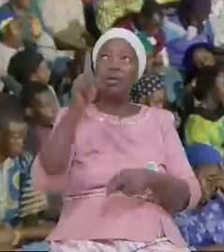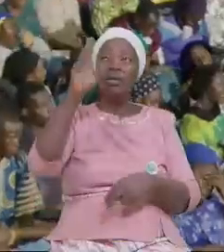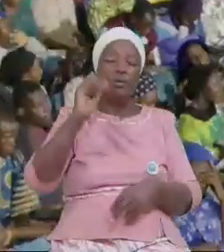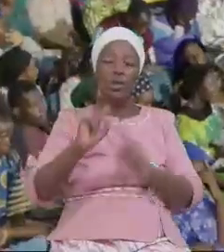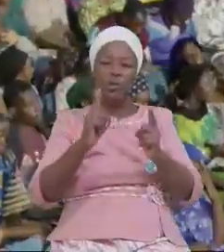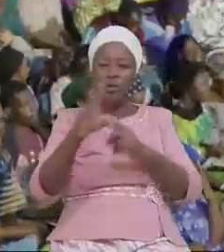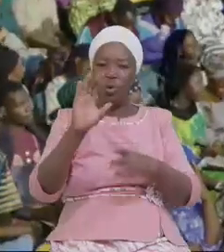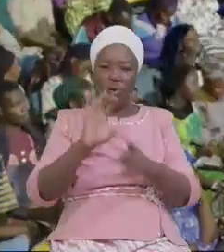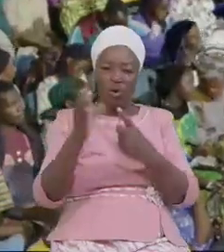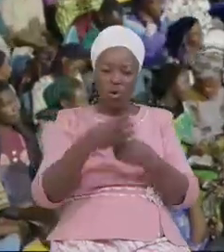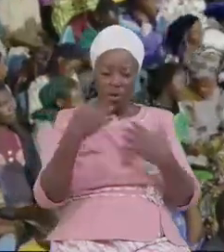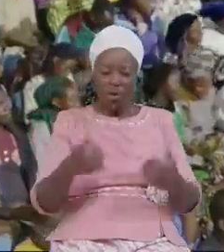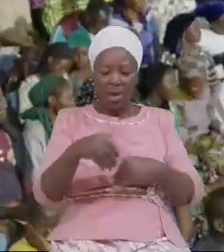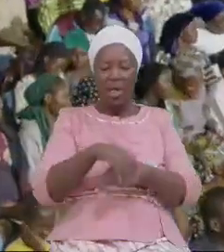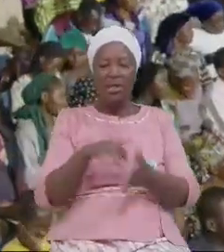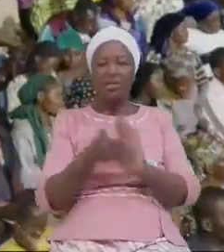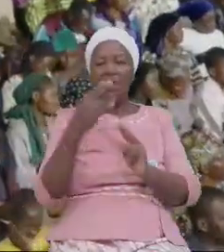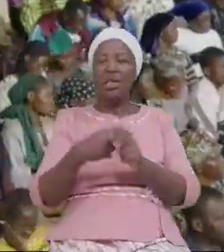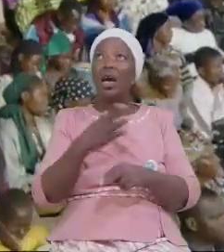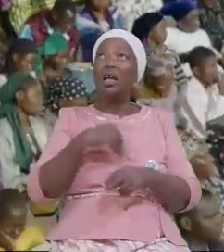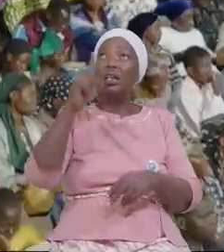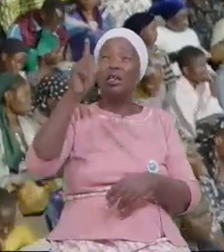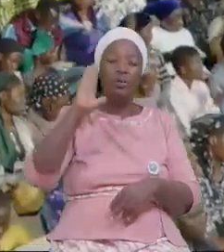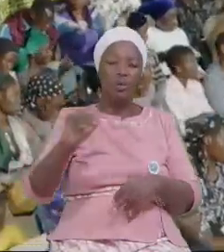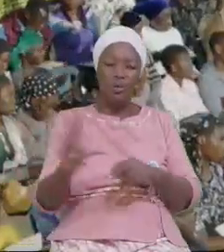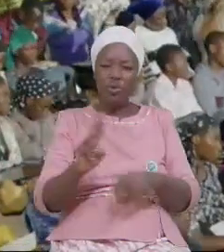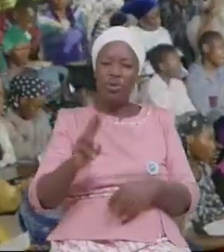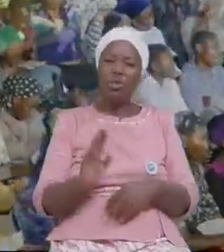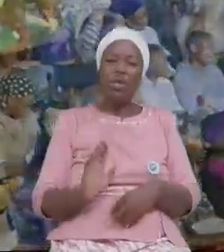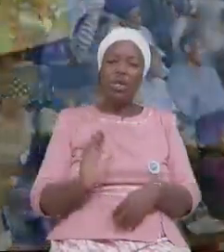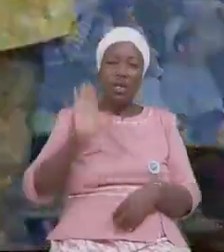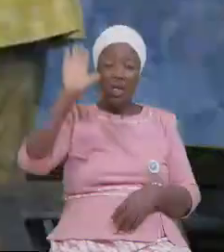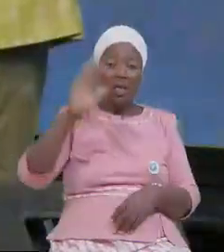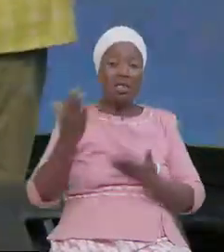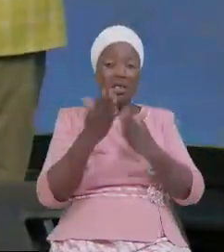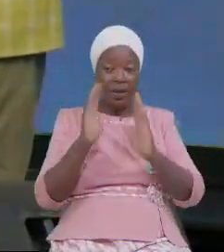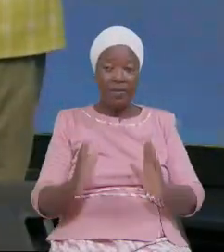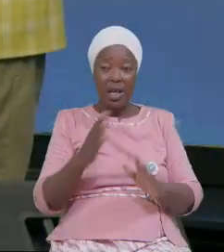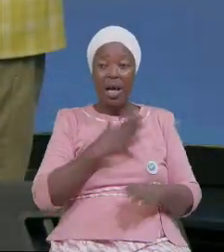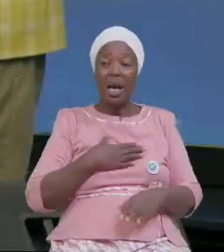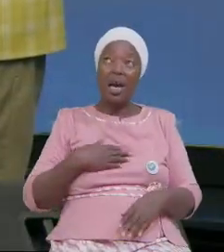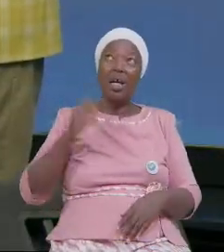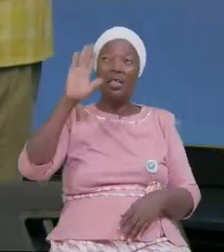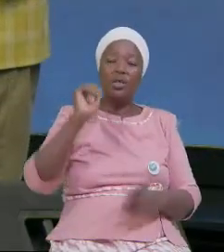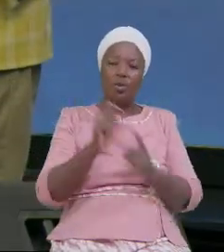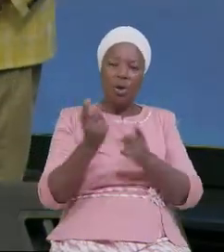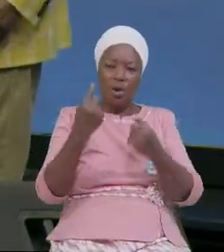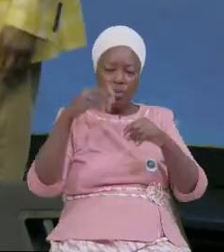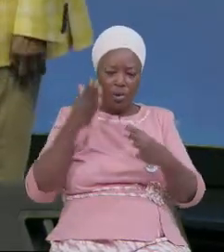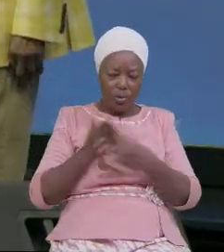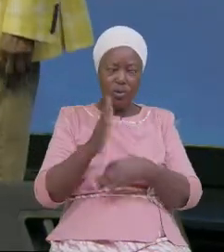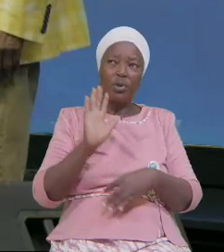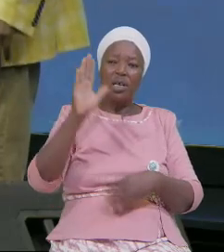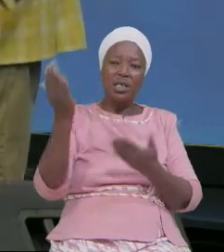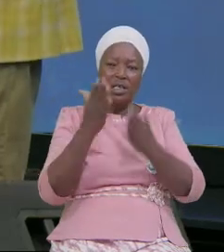tonight. Amen. He will use his servant, and his word will come through his servant and get